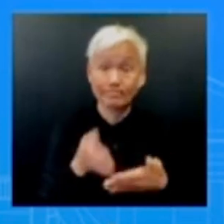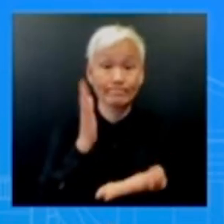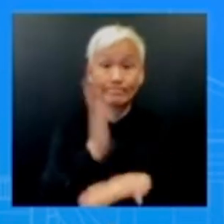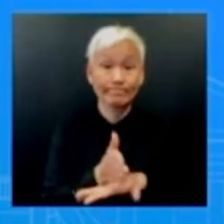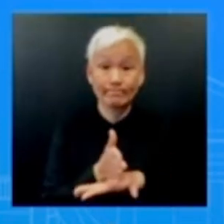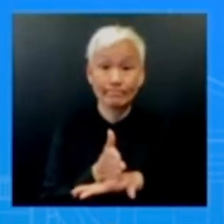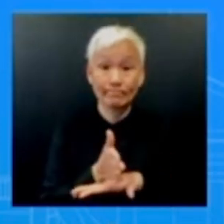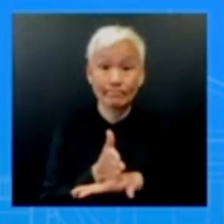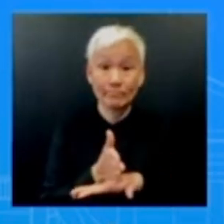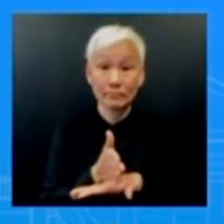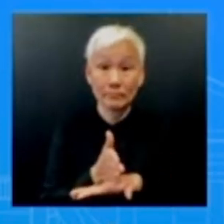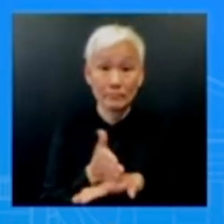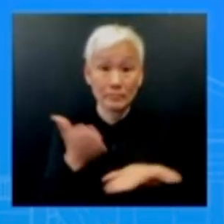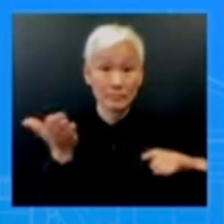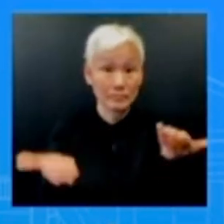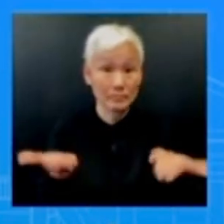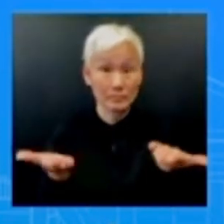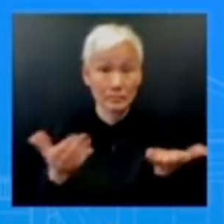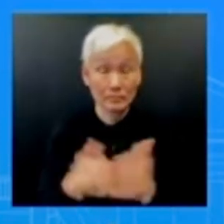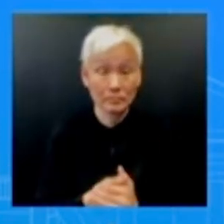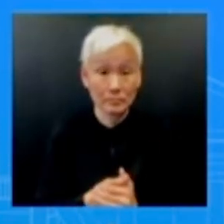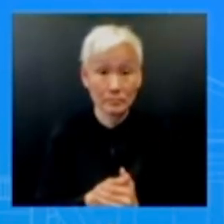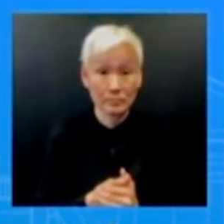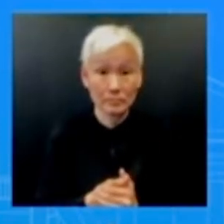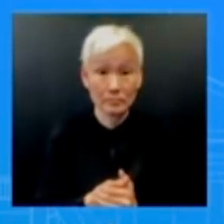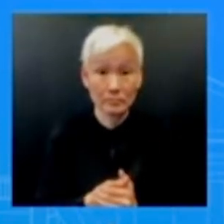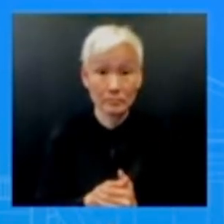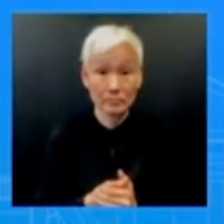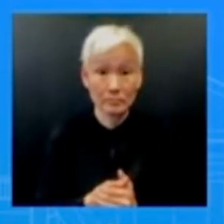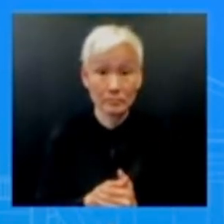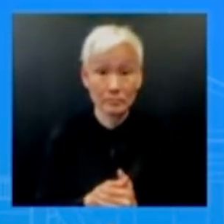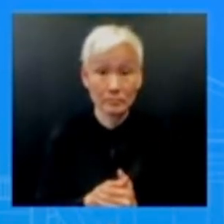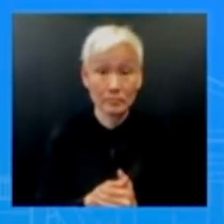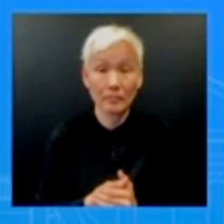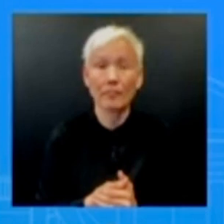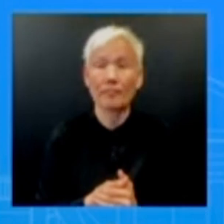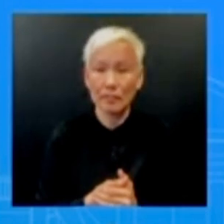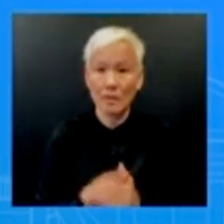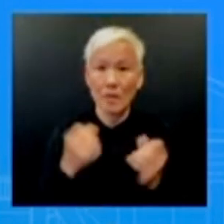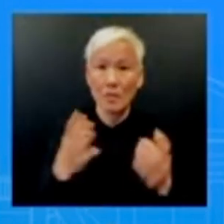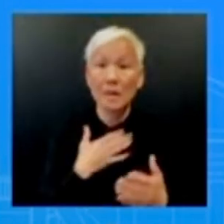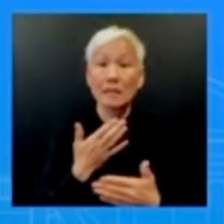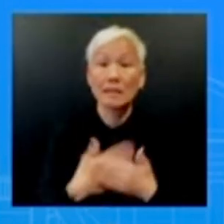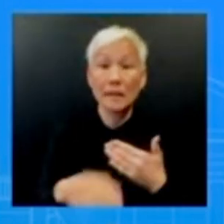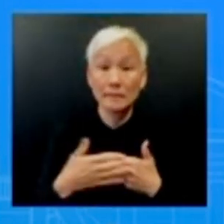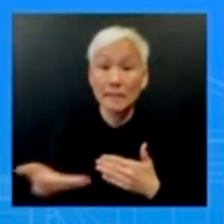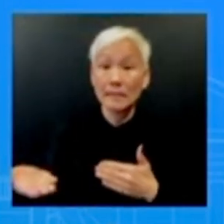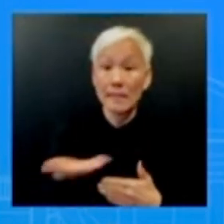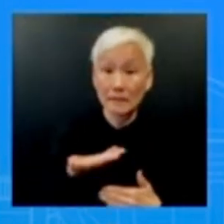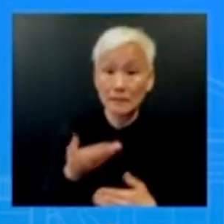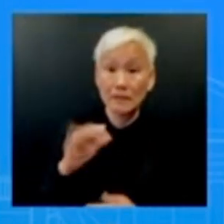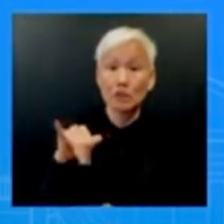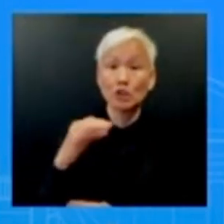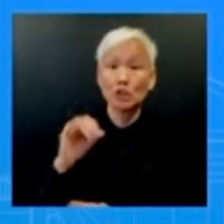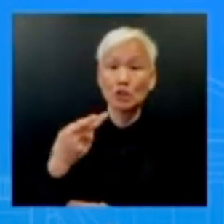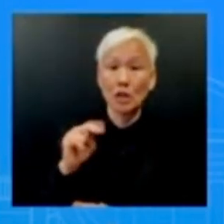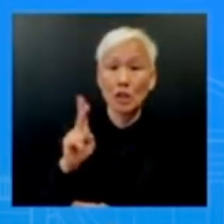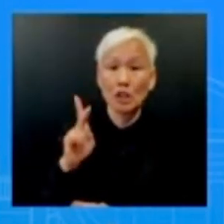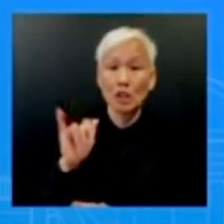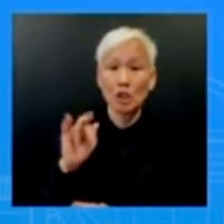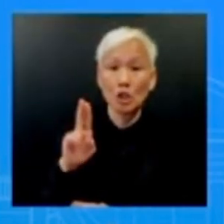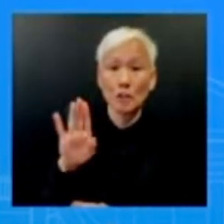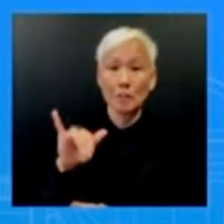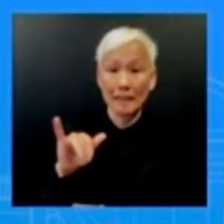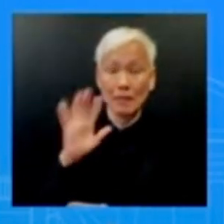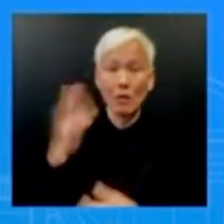then let's go. Now for my next guest, my colleague John Kirby is joining me here today to talk about President